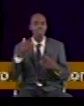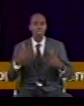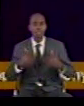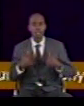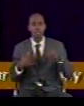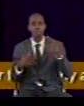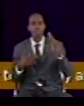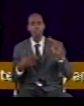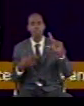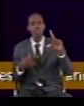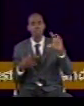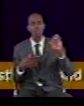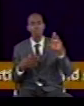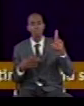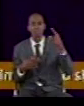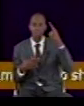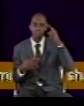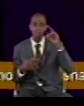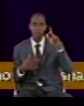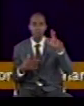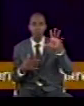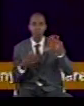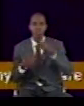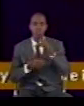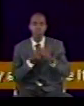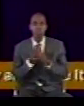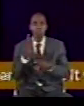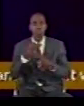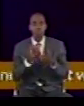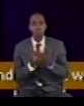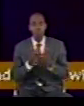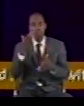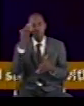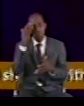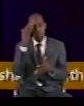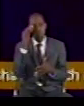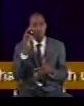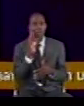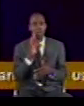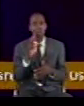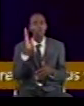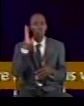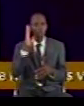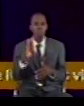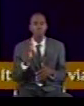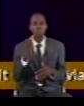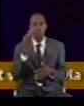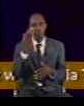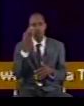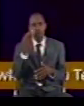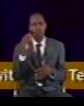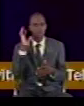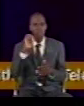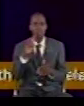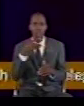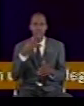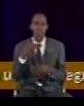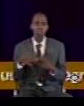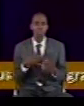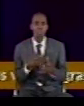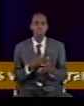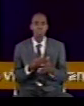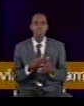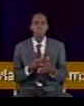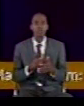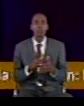years. People who know me, who are close to me, they will testify that I'm always carrying water, food, every time